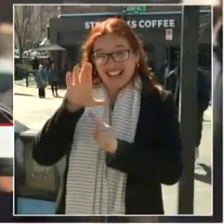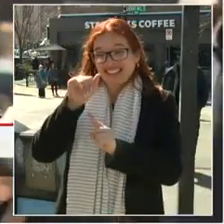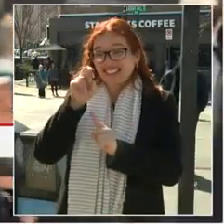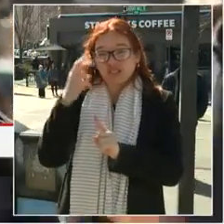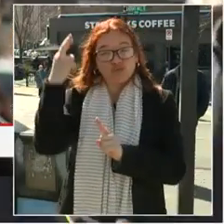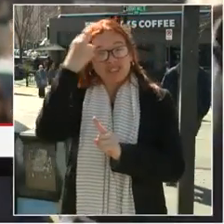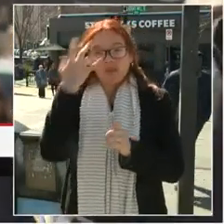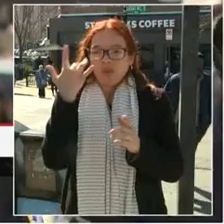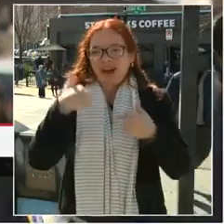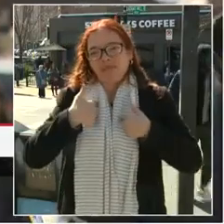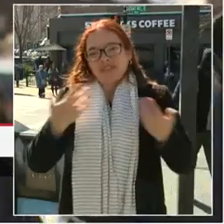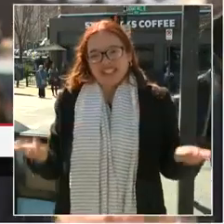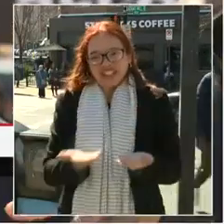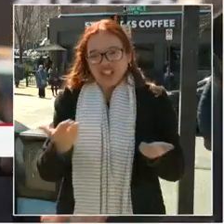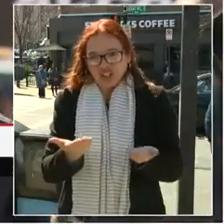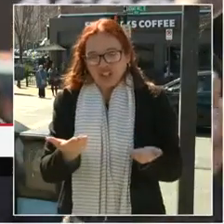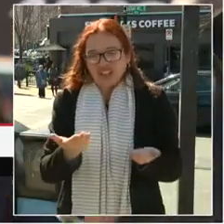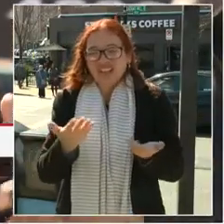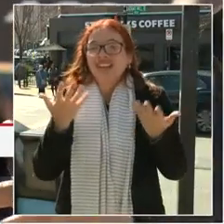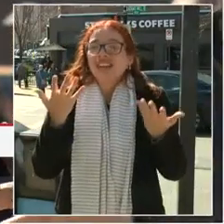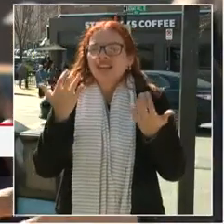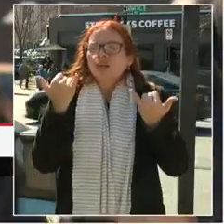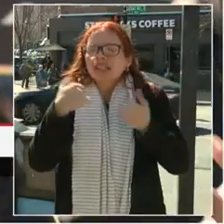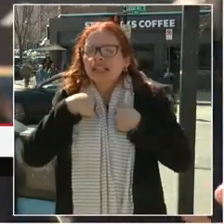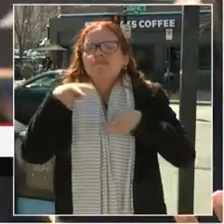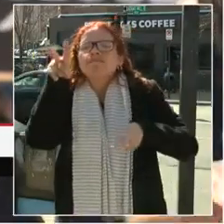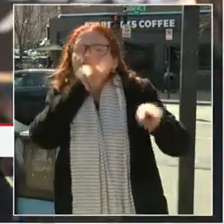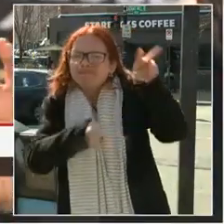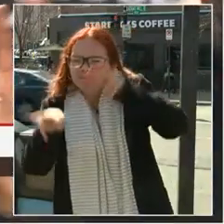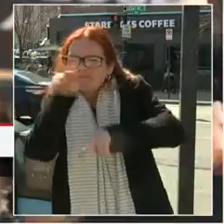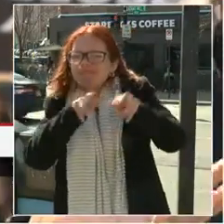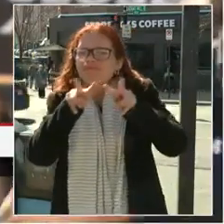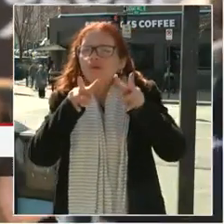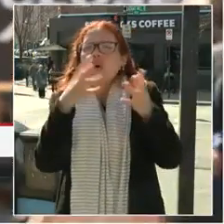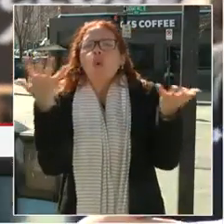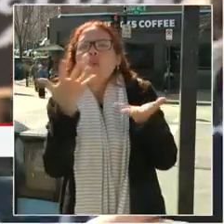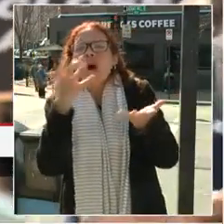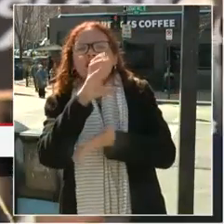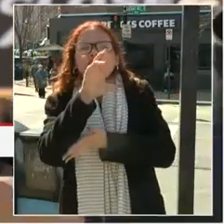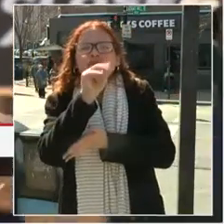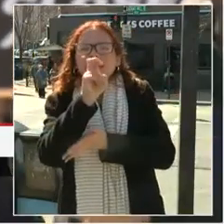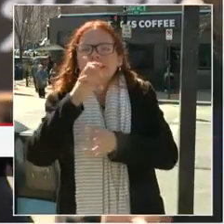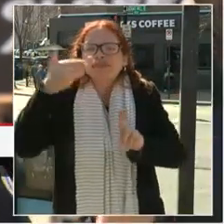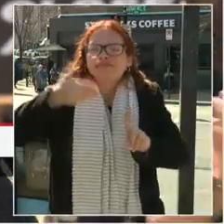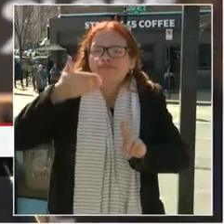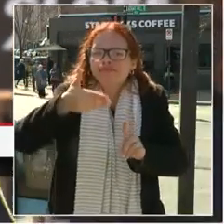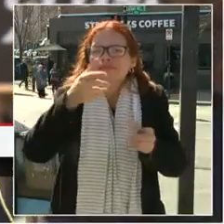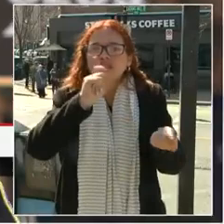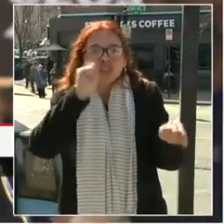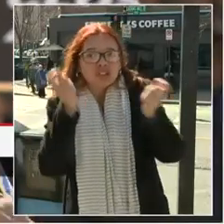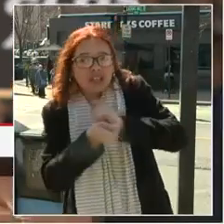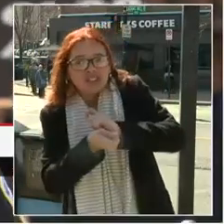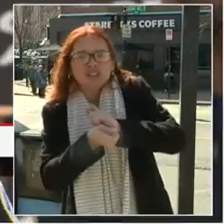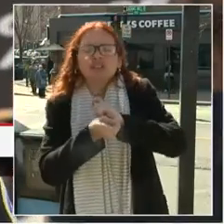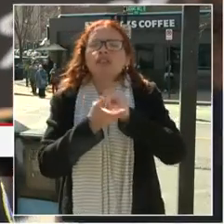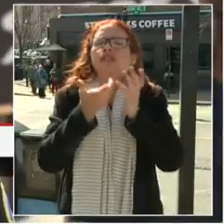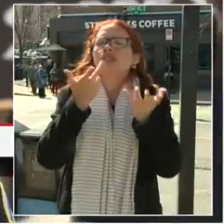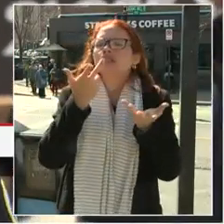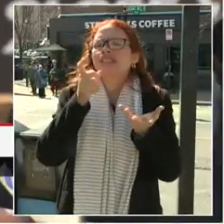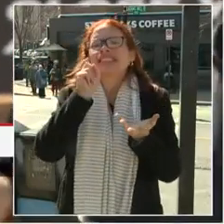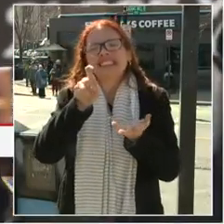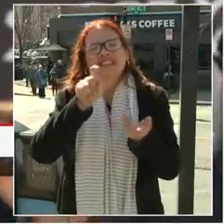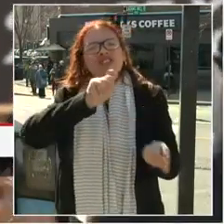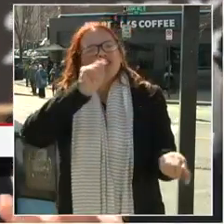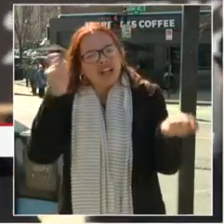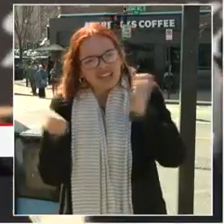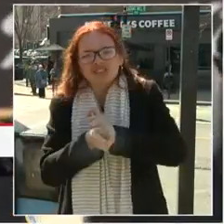But as we assess and evaluate just what the crime trends are, understand that crime trends change, and we must change our deployment along with those crime